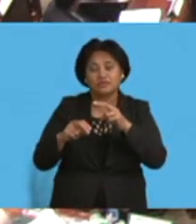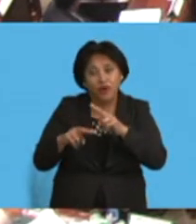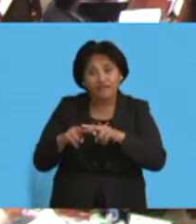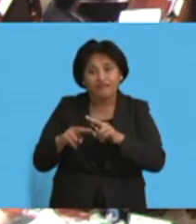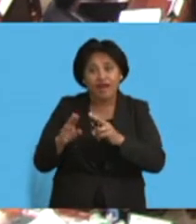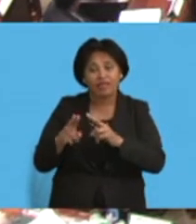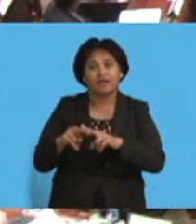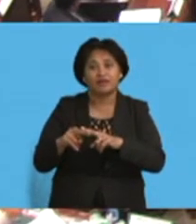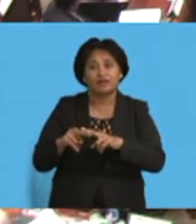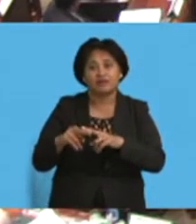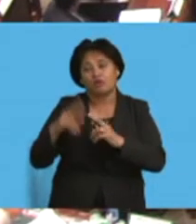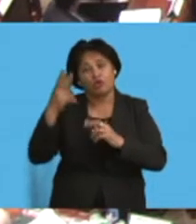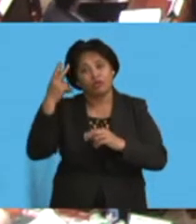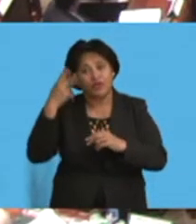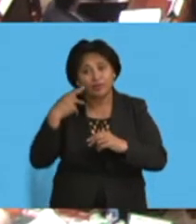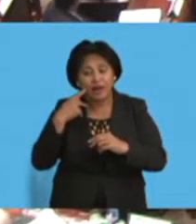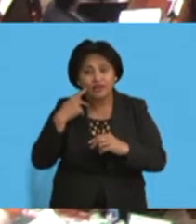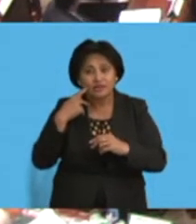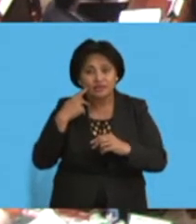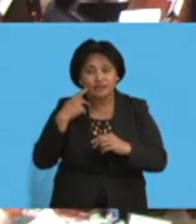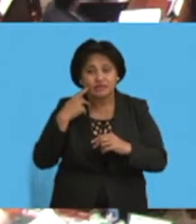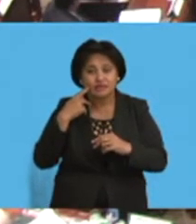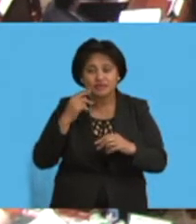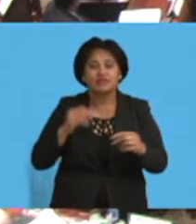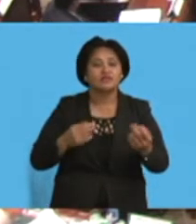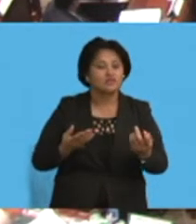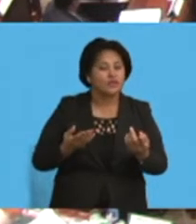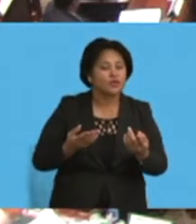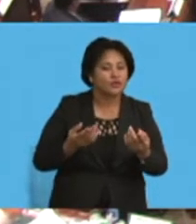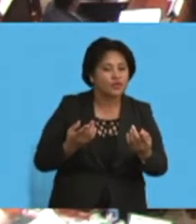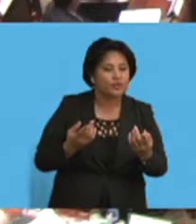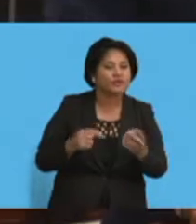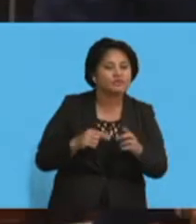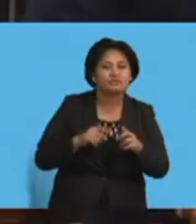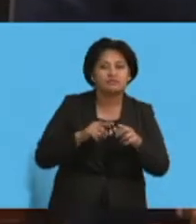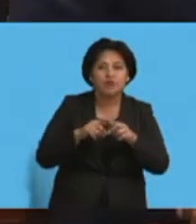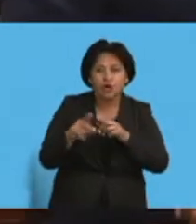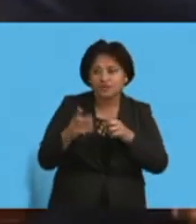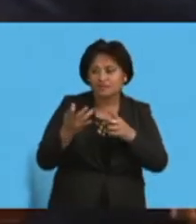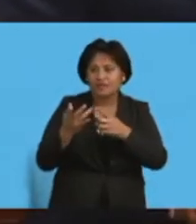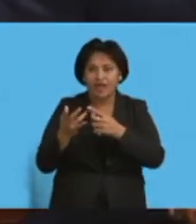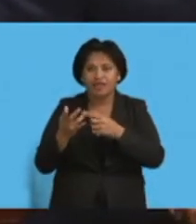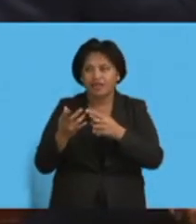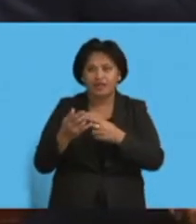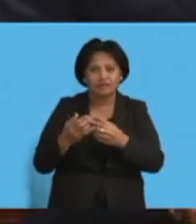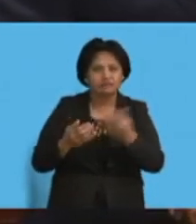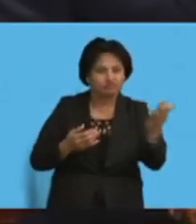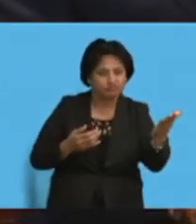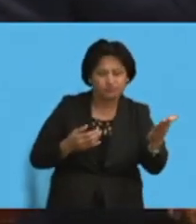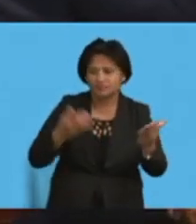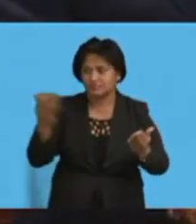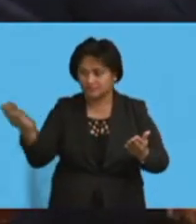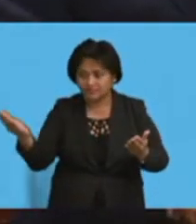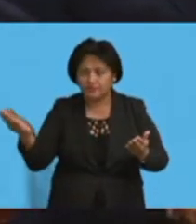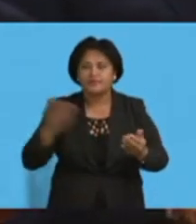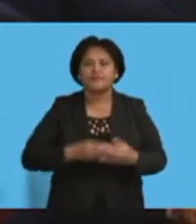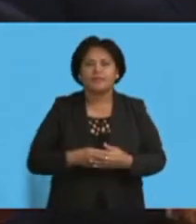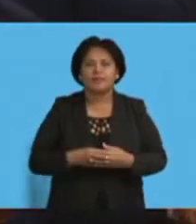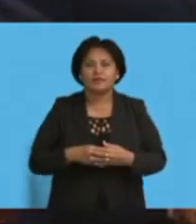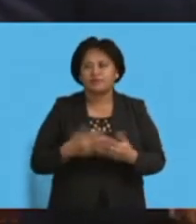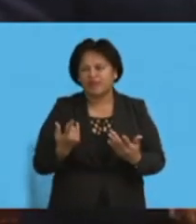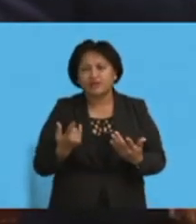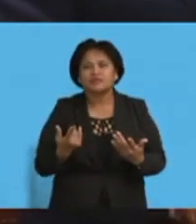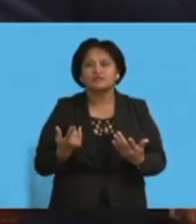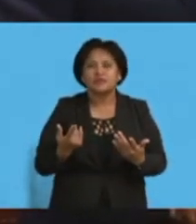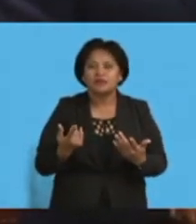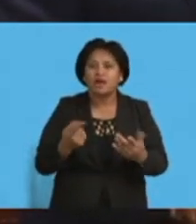House. Many with more experience than me and many of the others on this side of the House. But regardless, we all know there are few